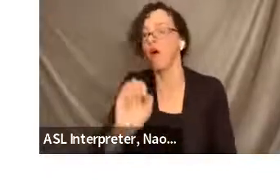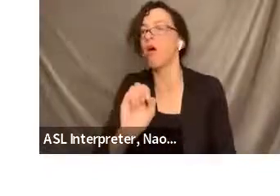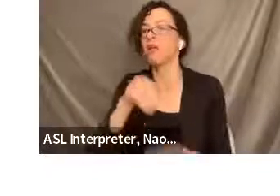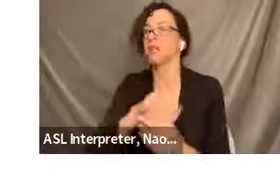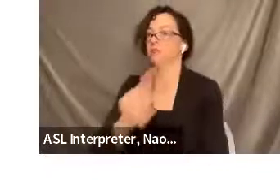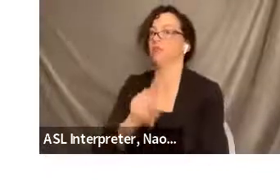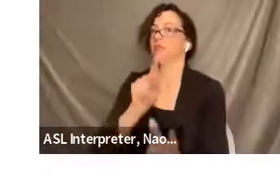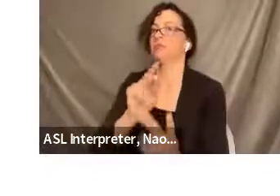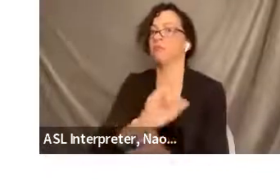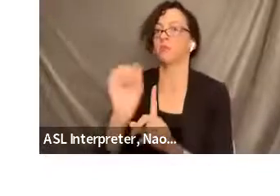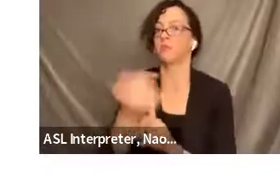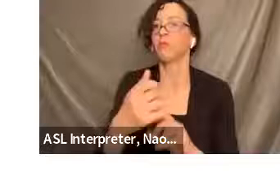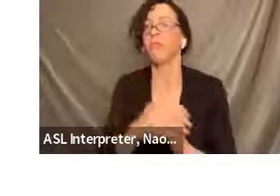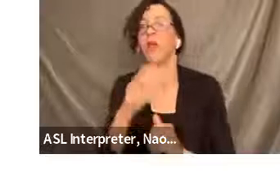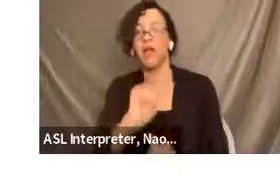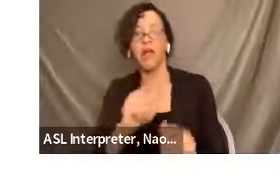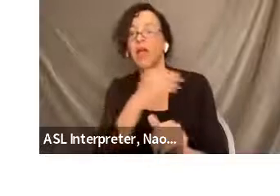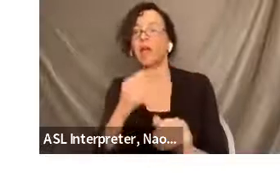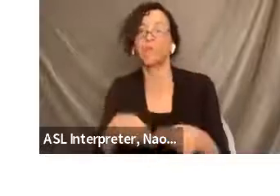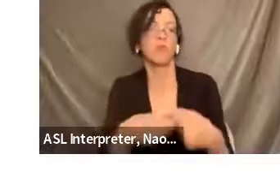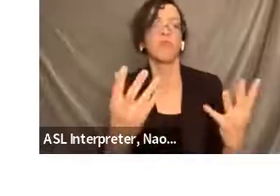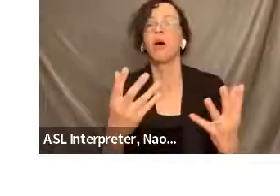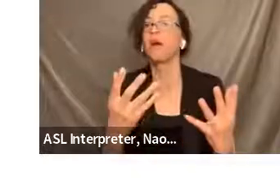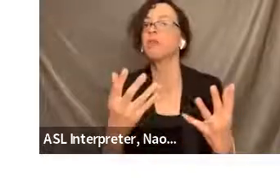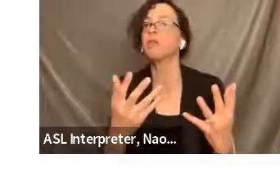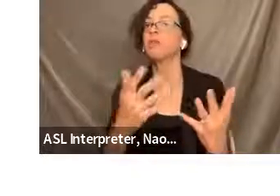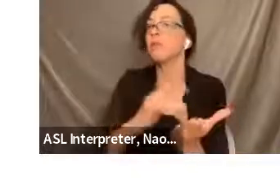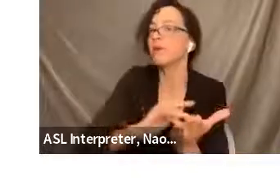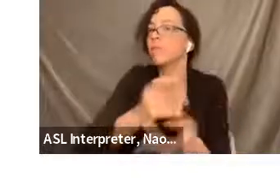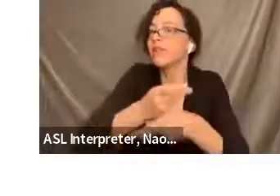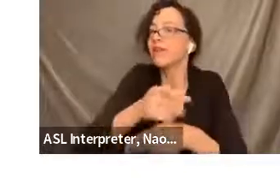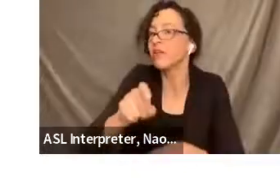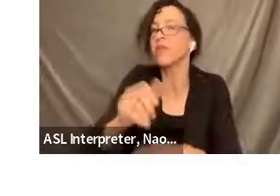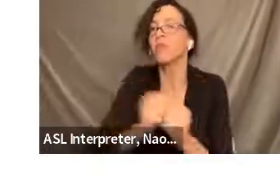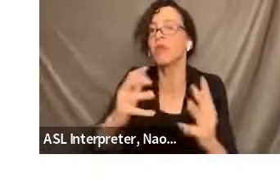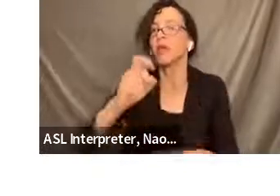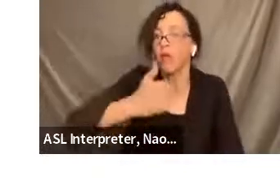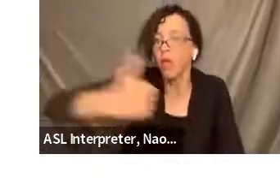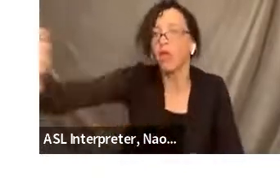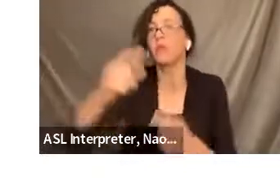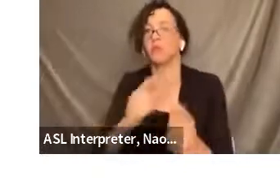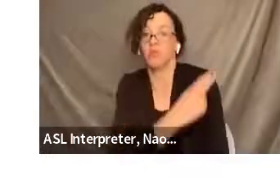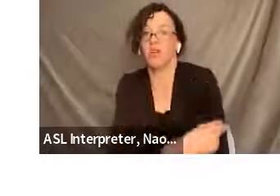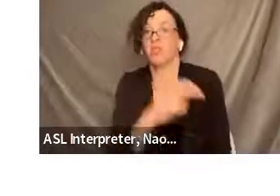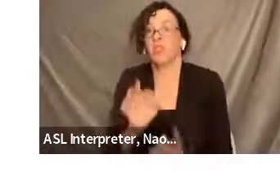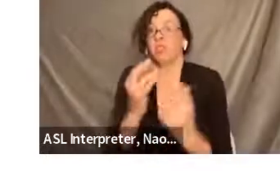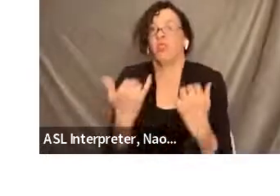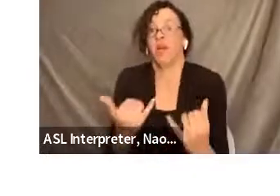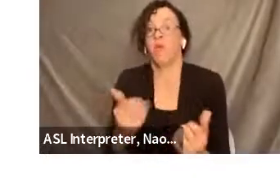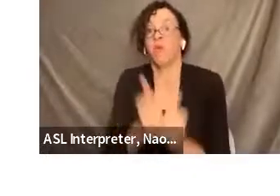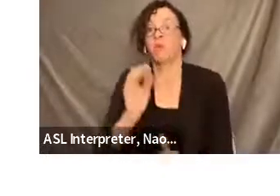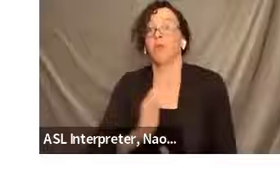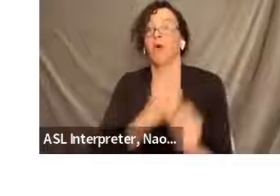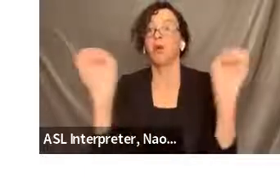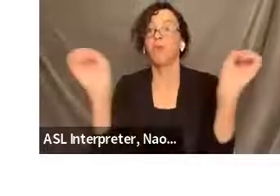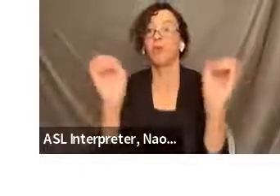them always to a crowded emergency department. And right now, most of our ERs are crowded, and there's a lot of COVID